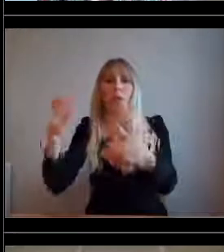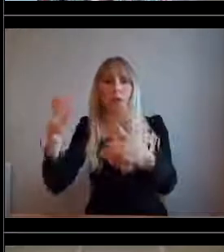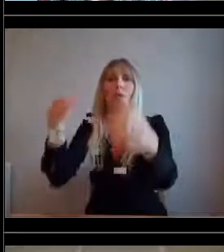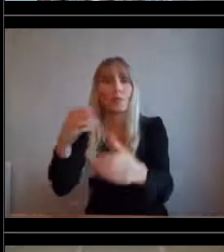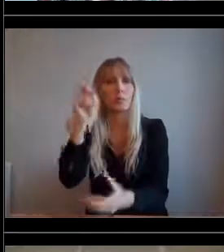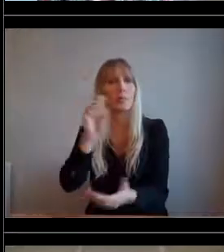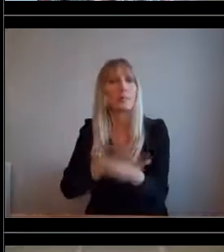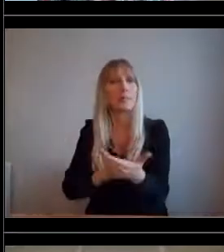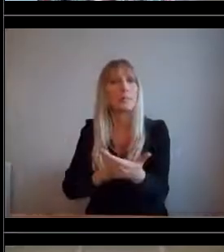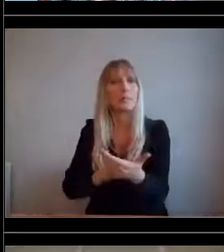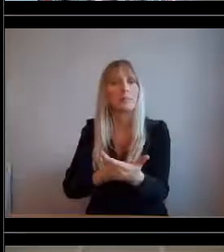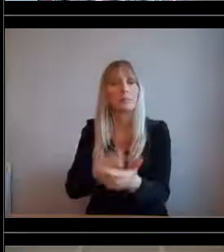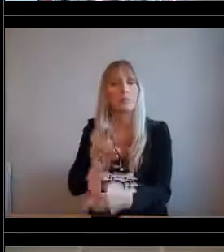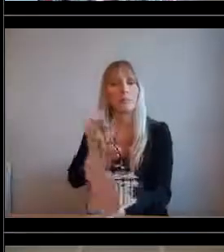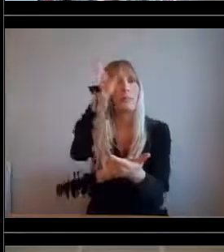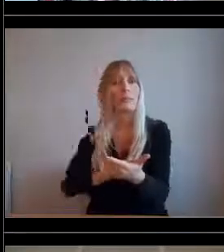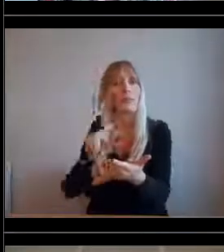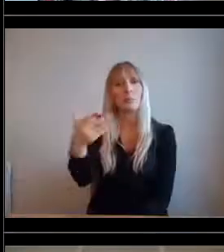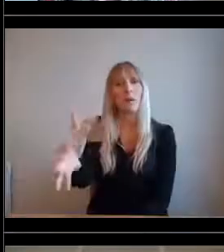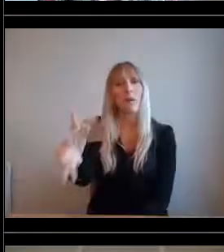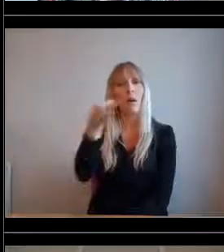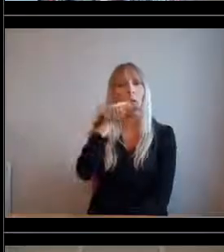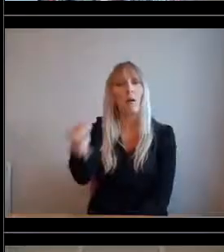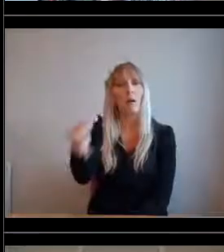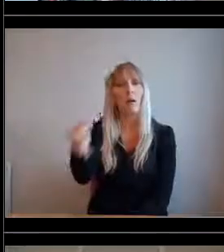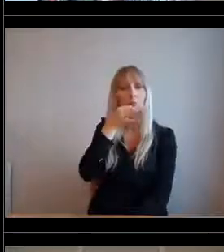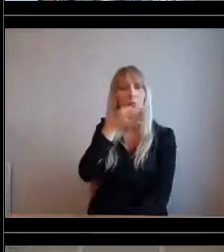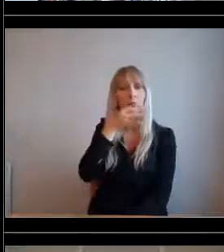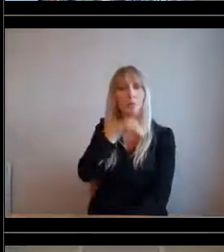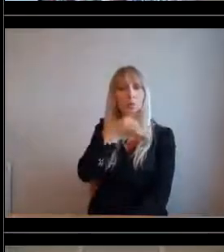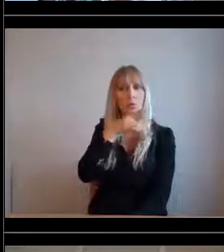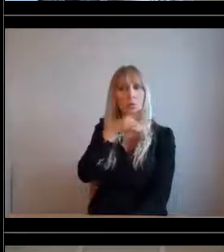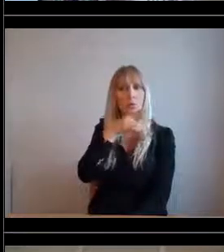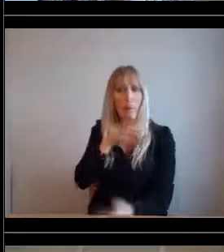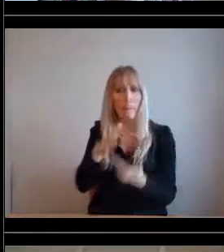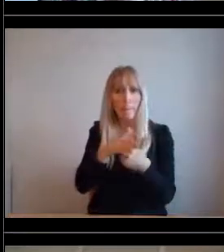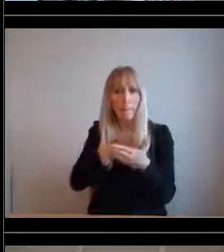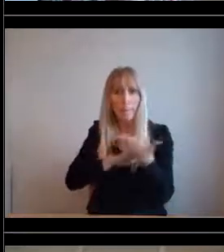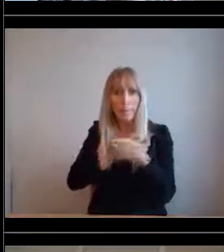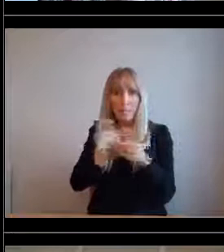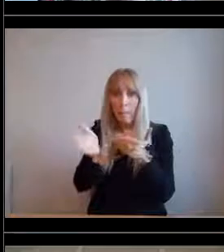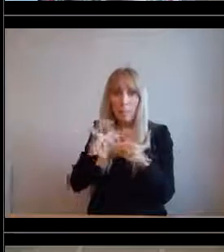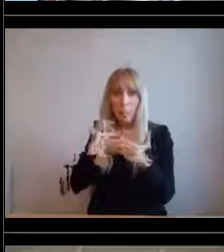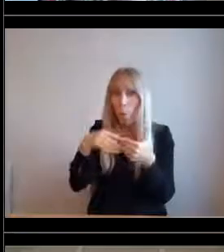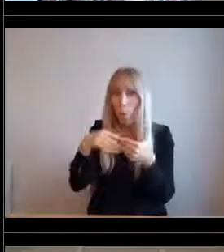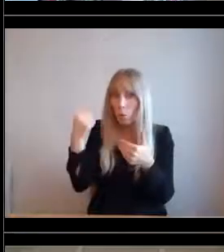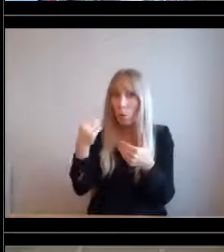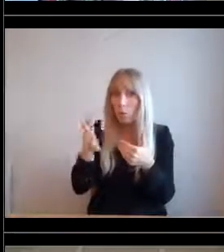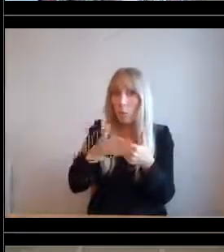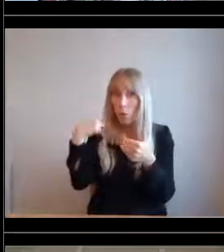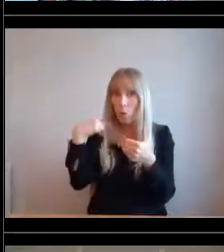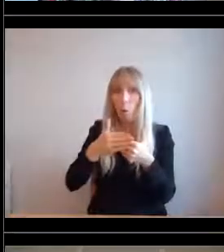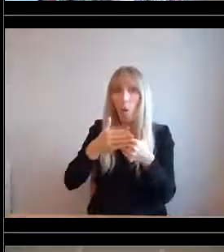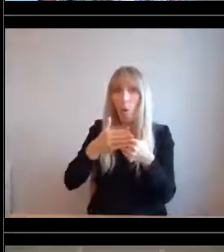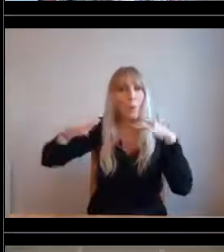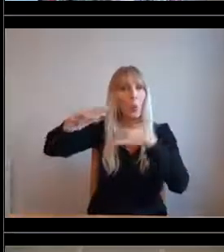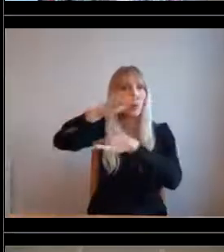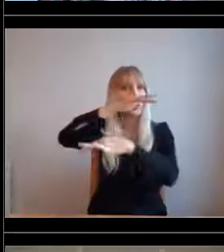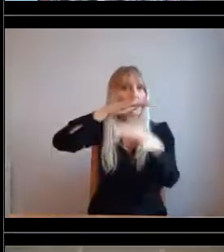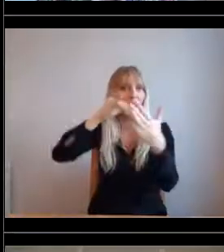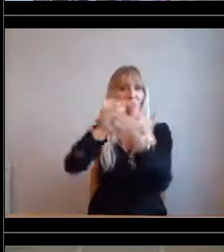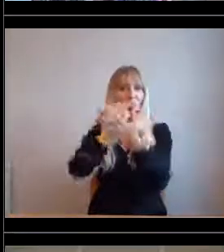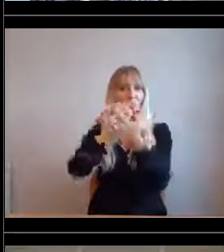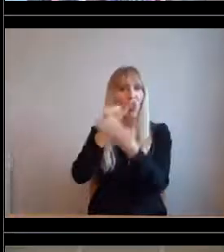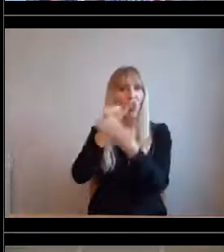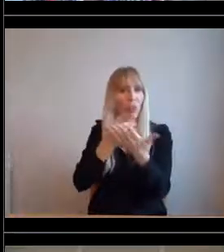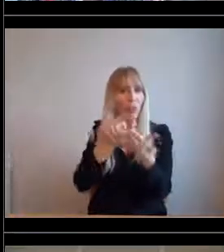this person has asked, they're concerned about opening us up to more noise and air pollution, they're saying. Right, sure. Yeah,